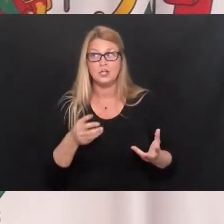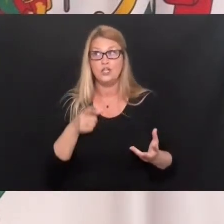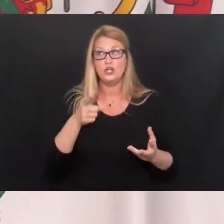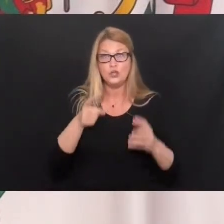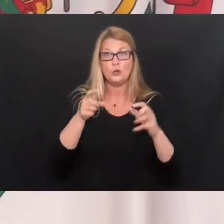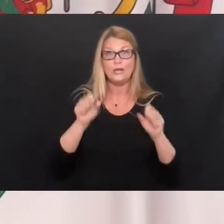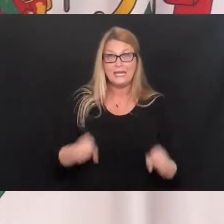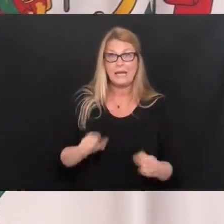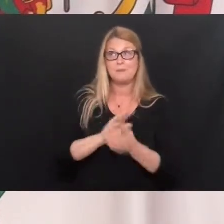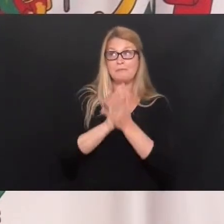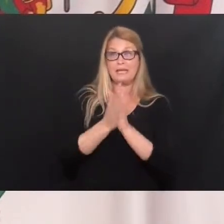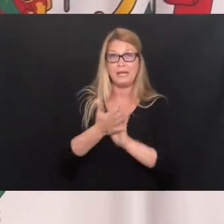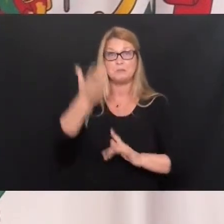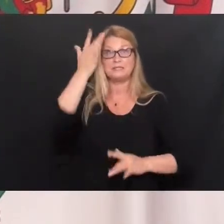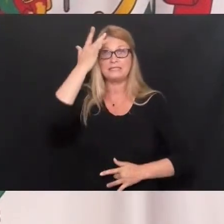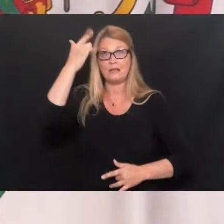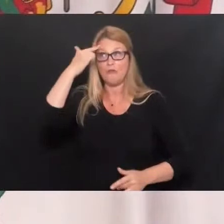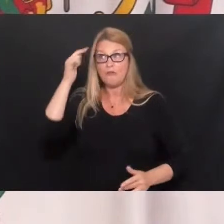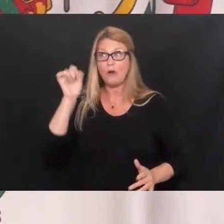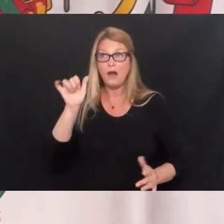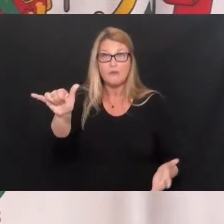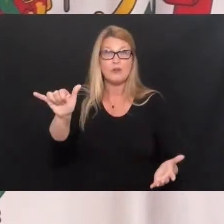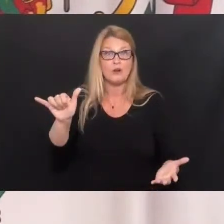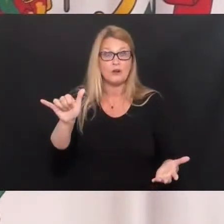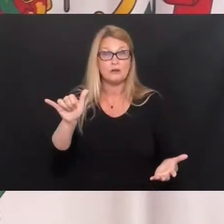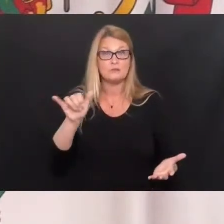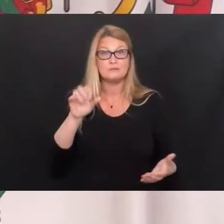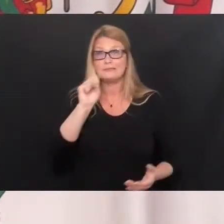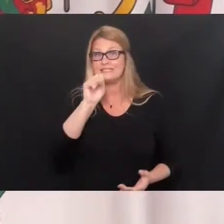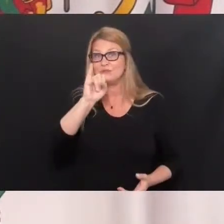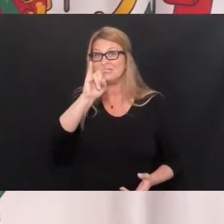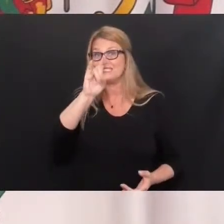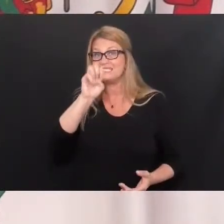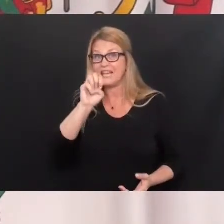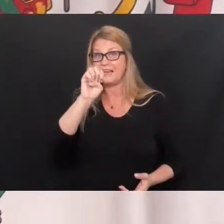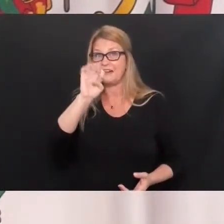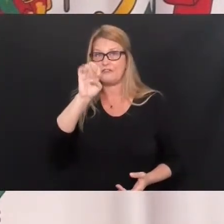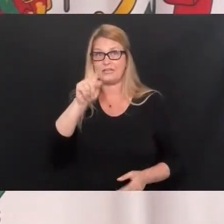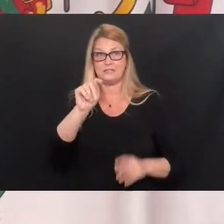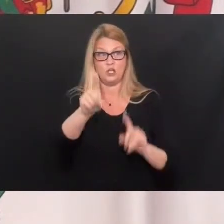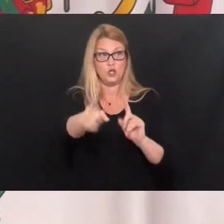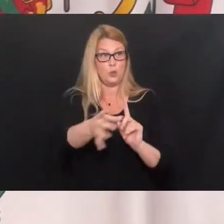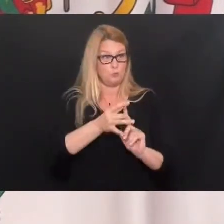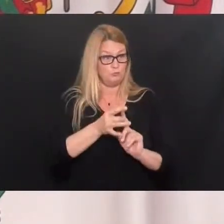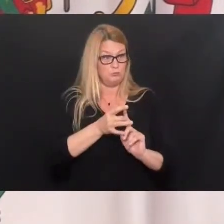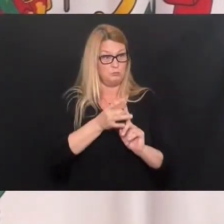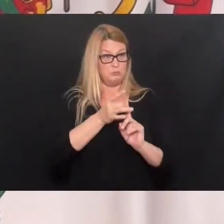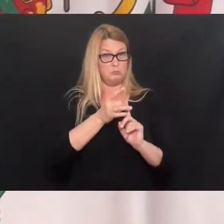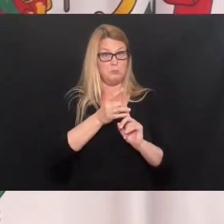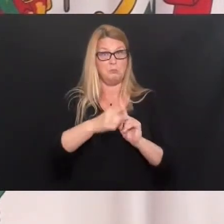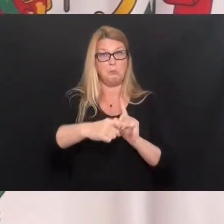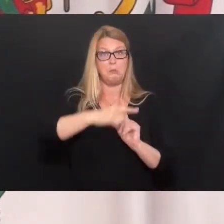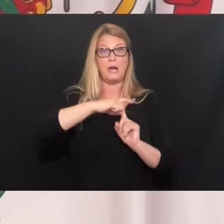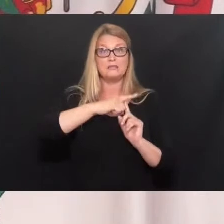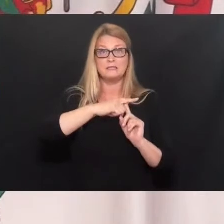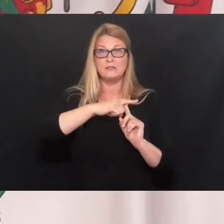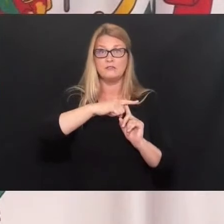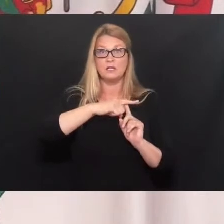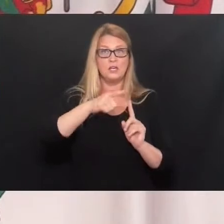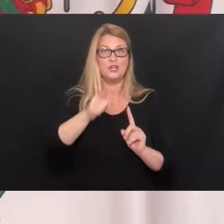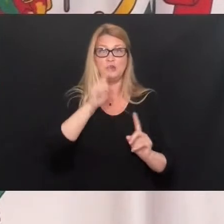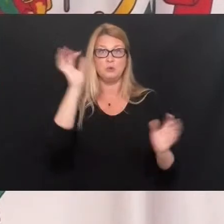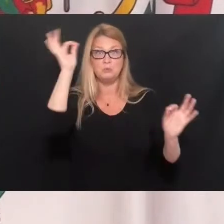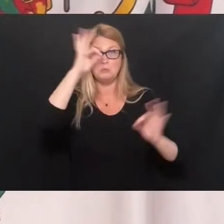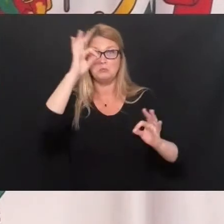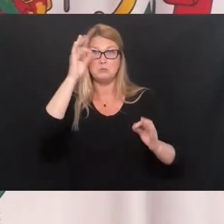from this. And if you were positive today and you didn't even get sick, you may end